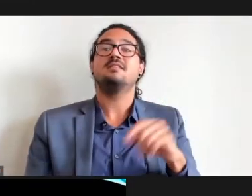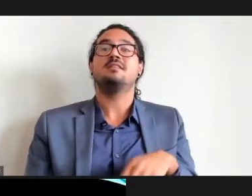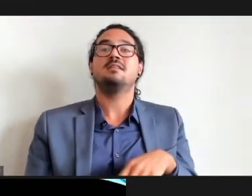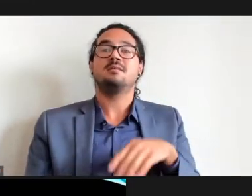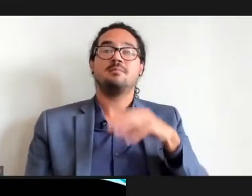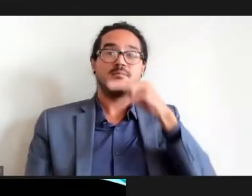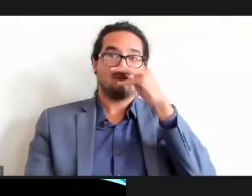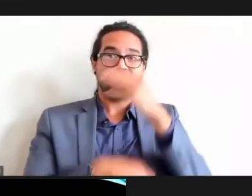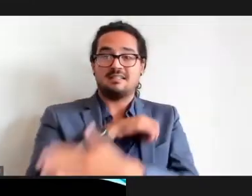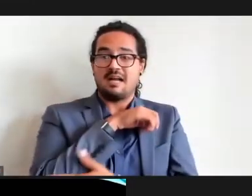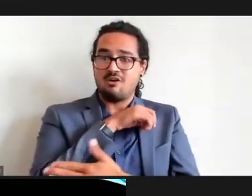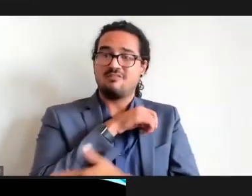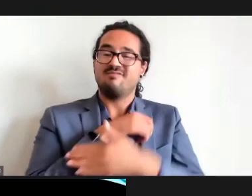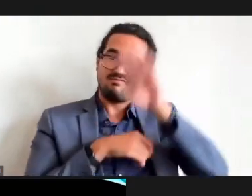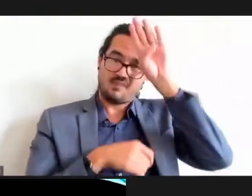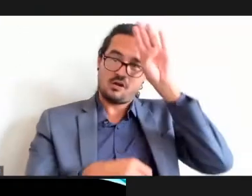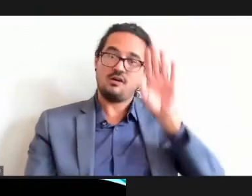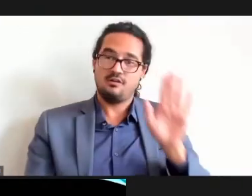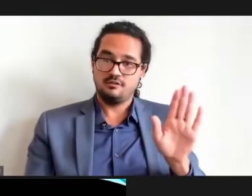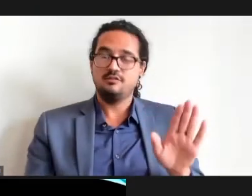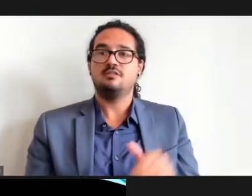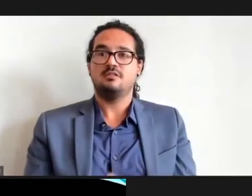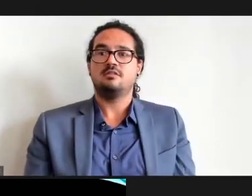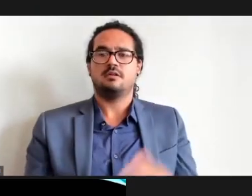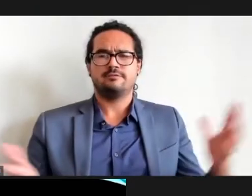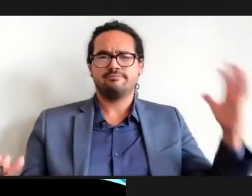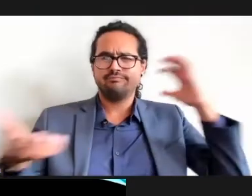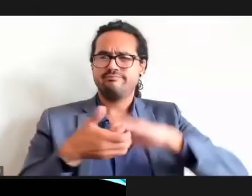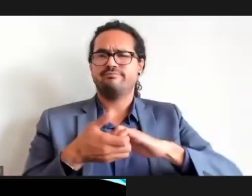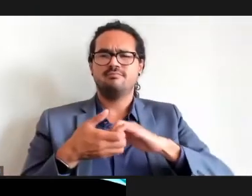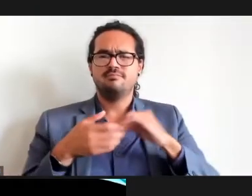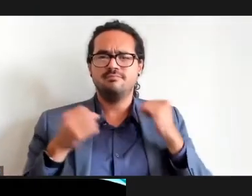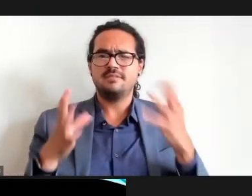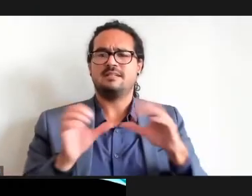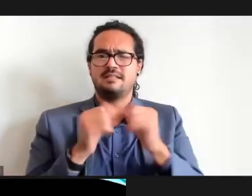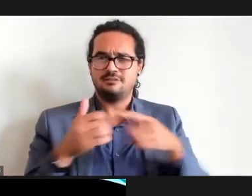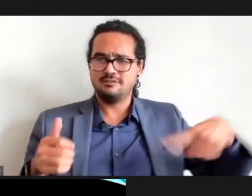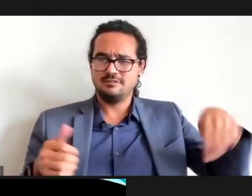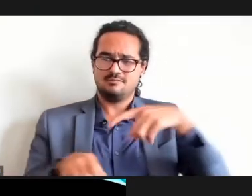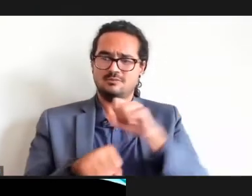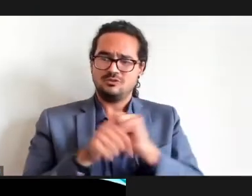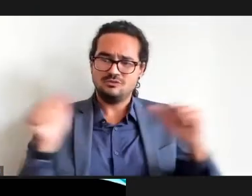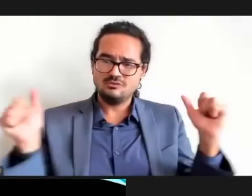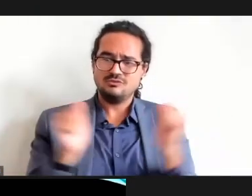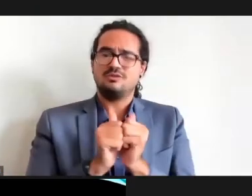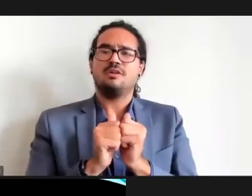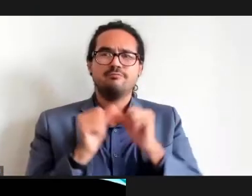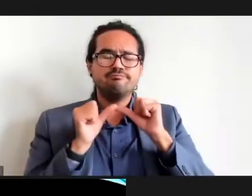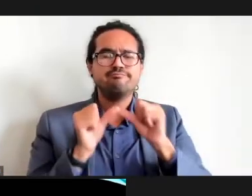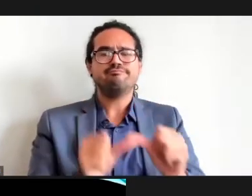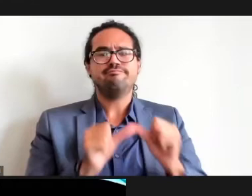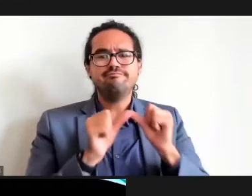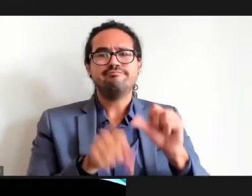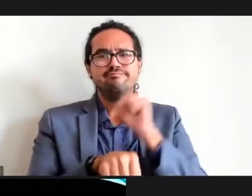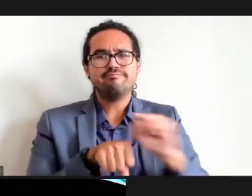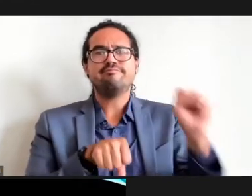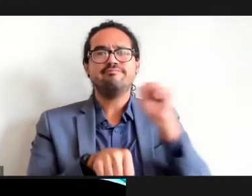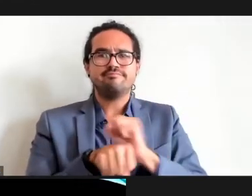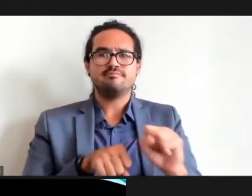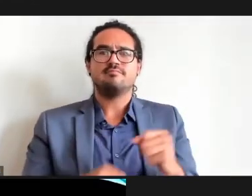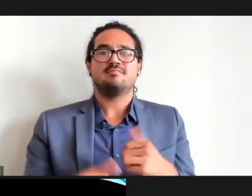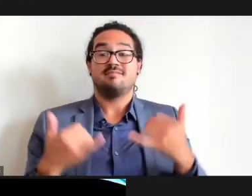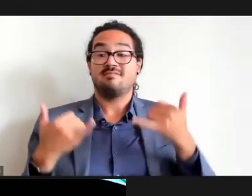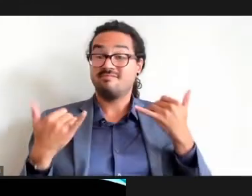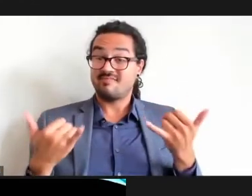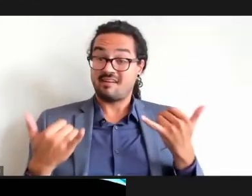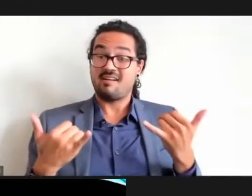As Brent said, we're a type 1 incident management team from the Northern Rockies. So with that, we come with significantly larger number